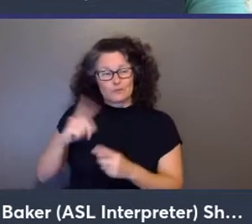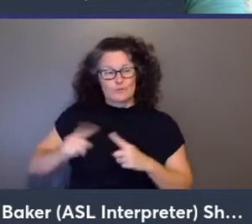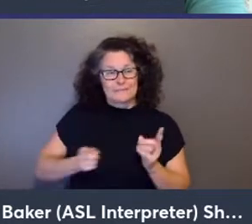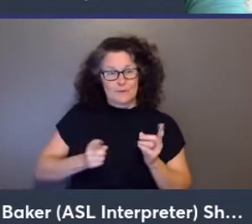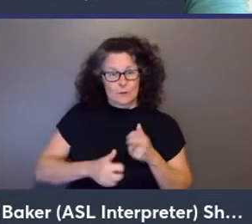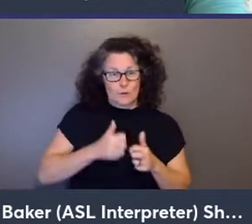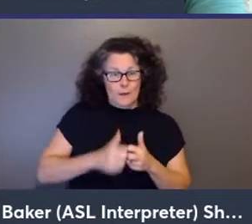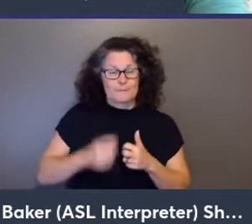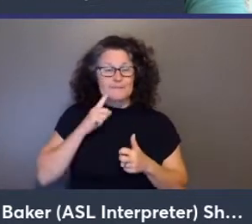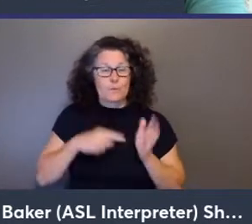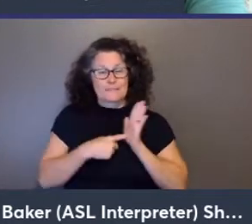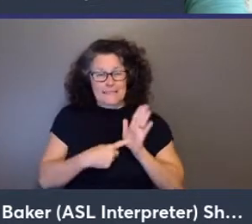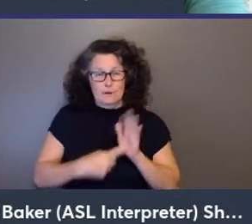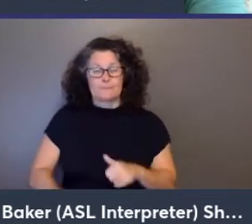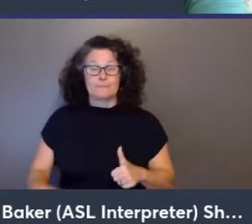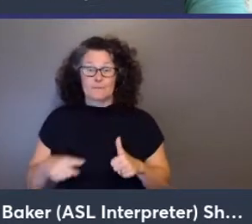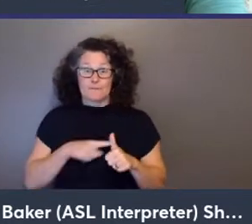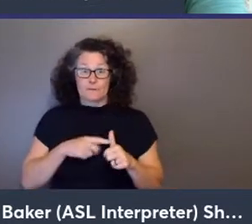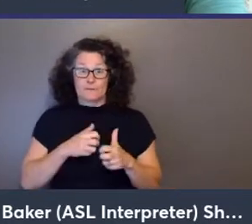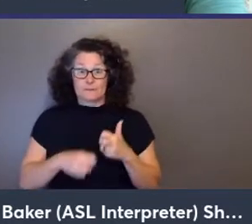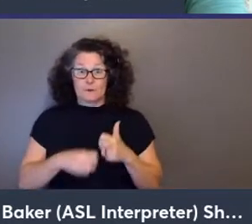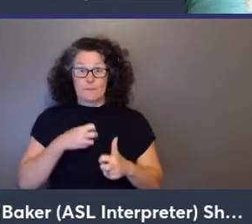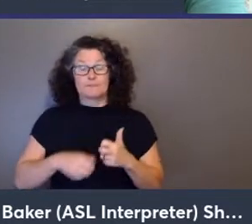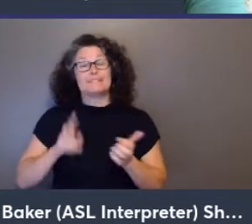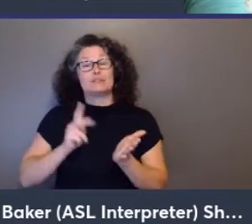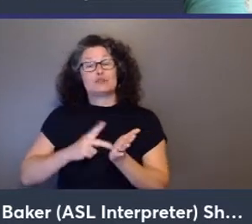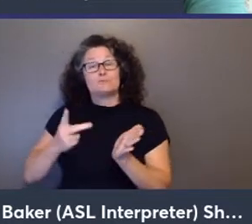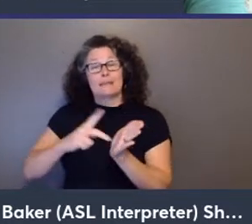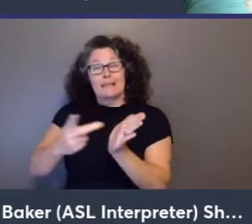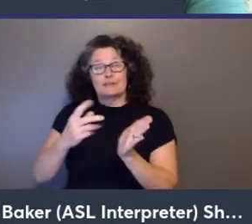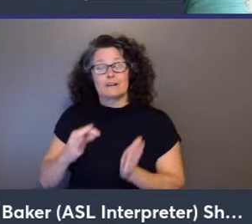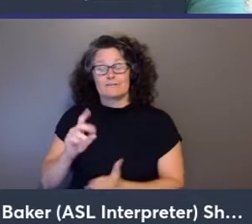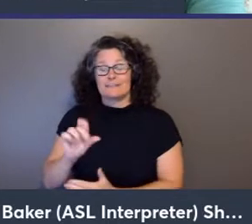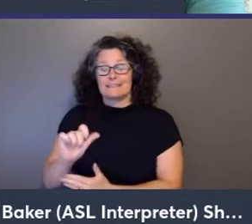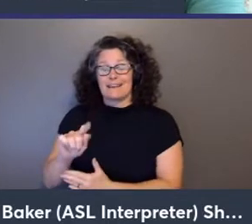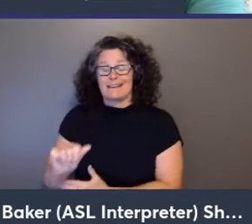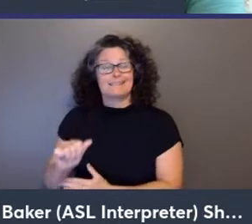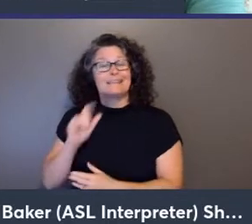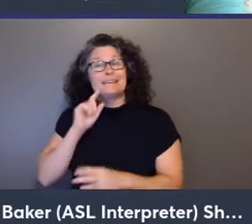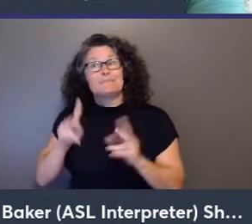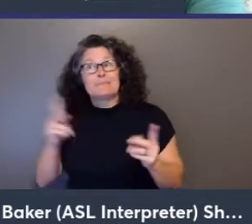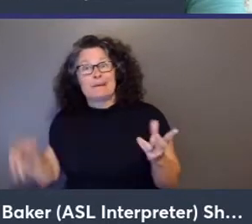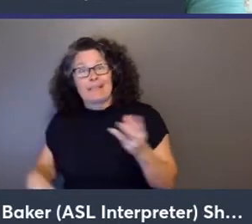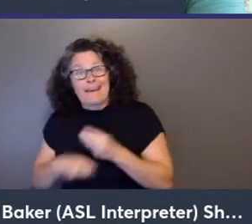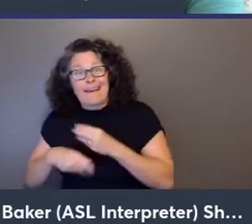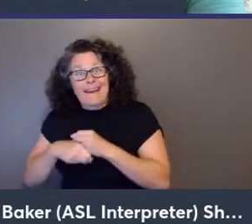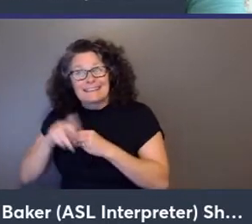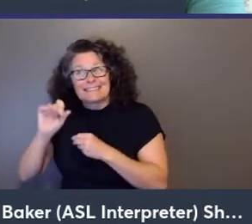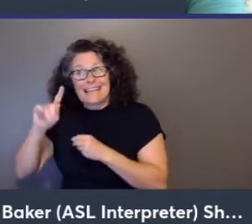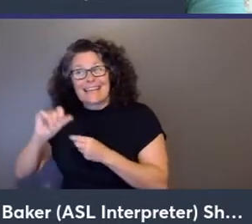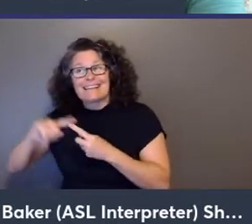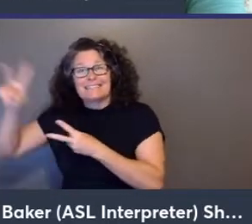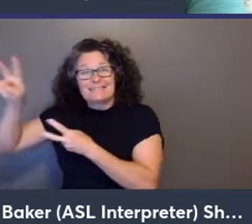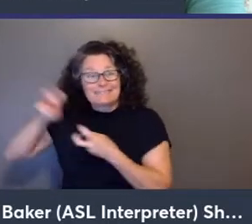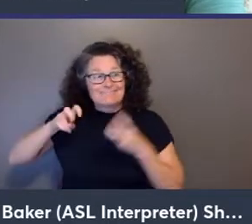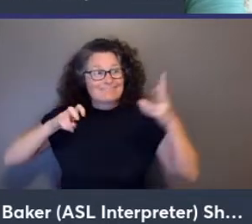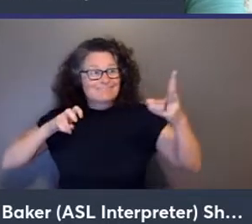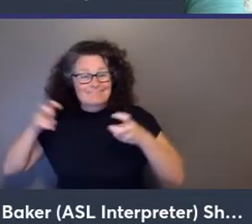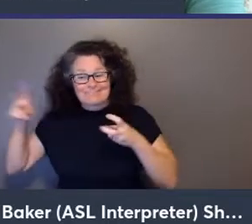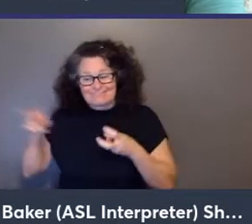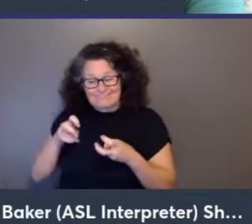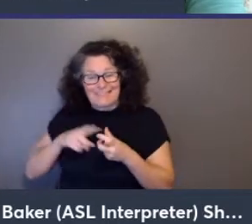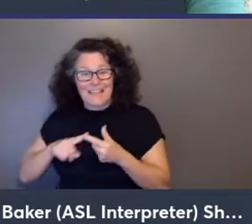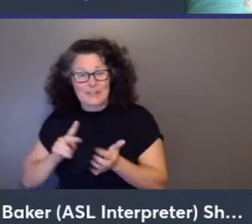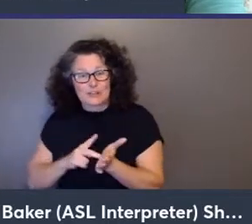For demo. The first one is there are duplication of data. As people combine different data sources, you can see there's duplication.